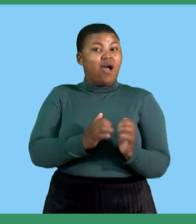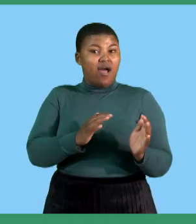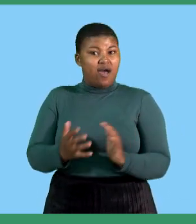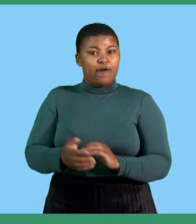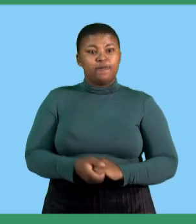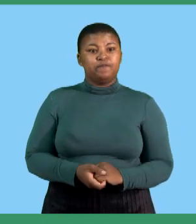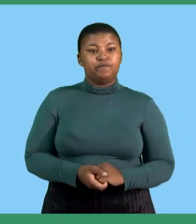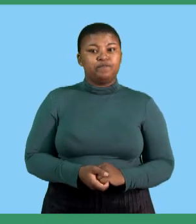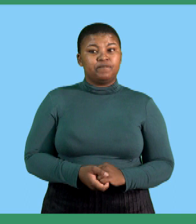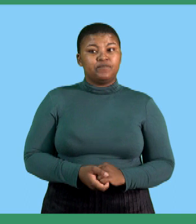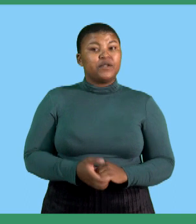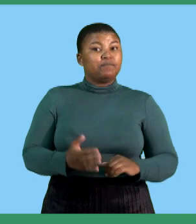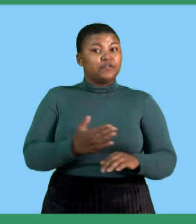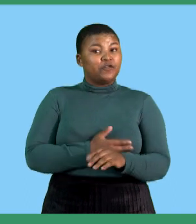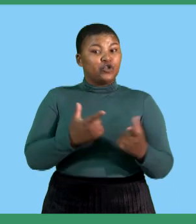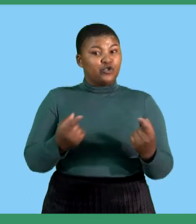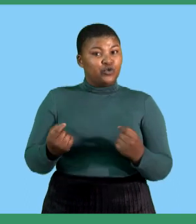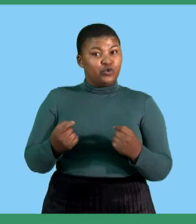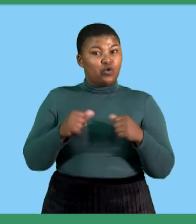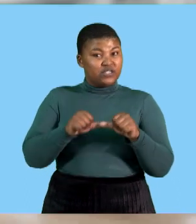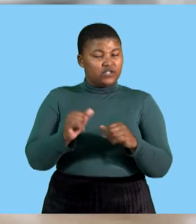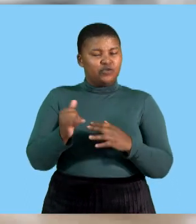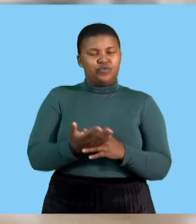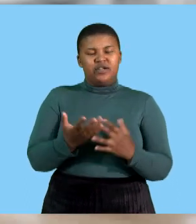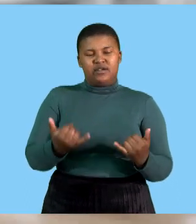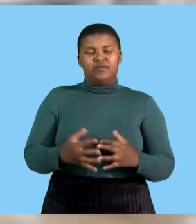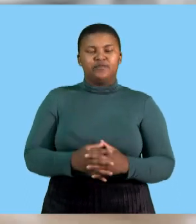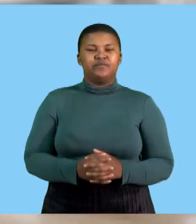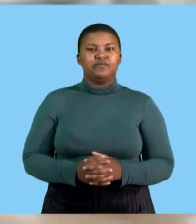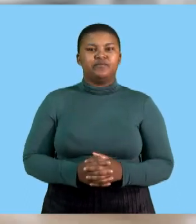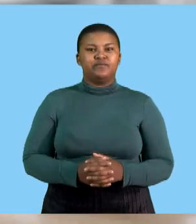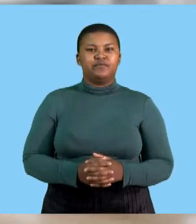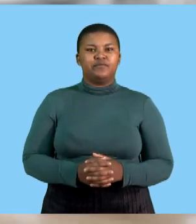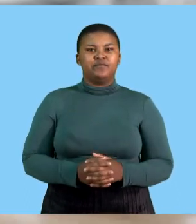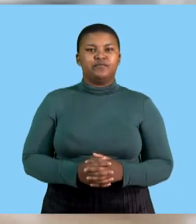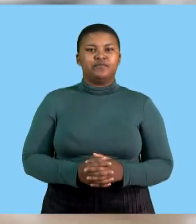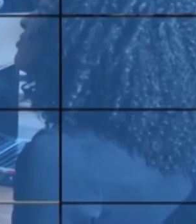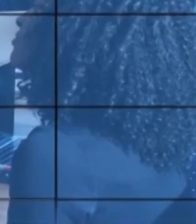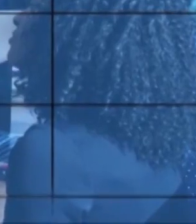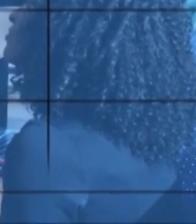impact each other. Now before we take a look at the content, I think it's time for a short break.